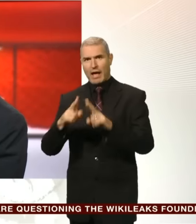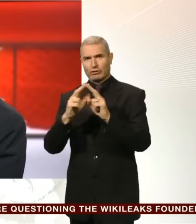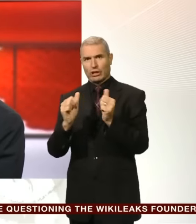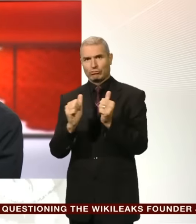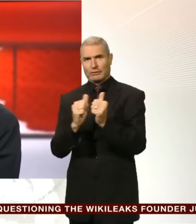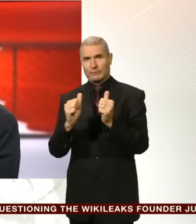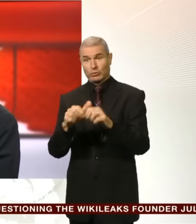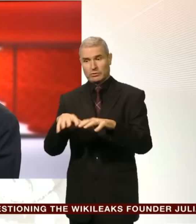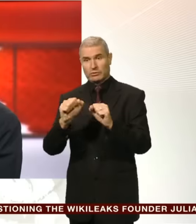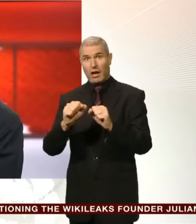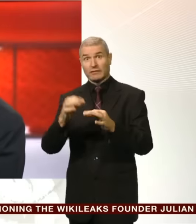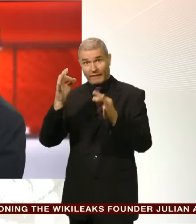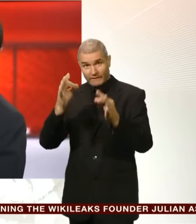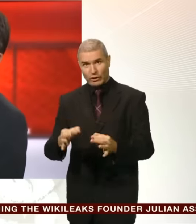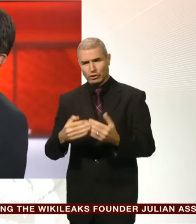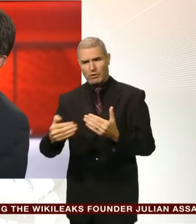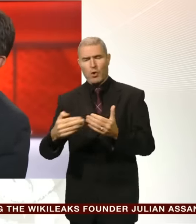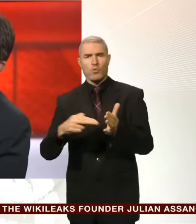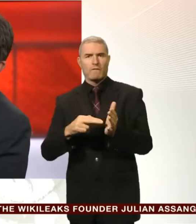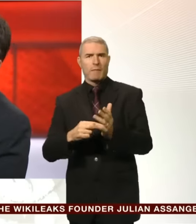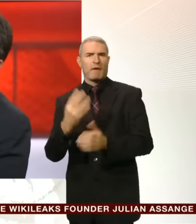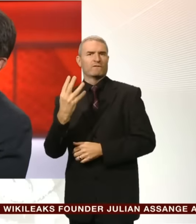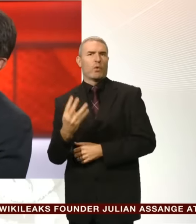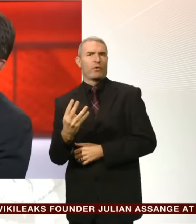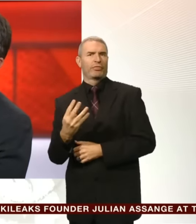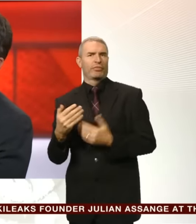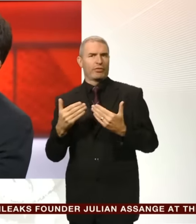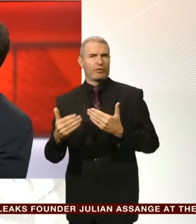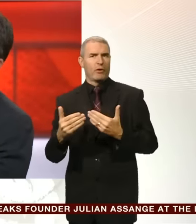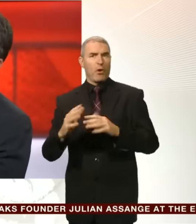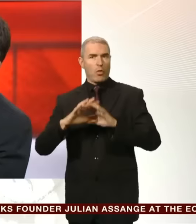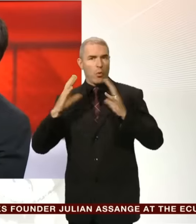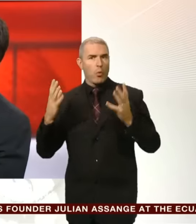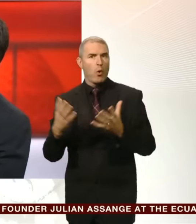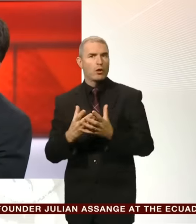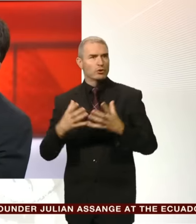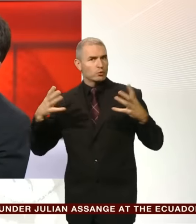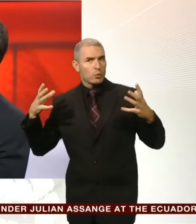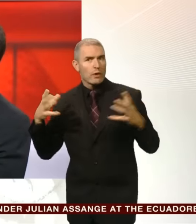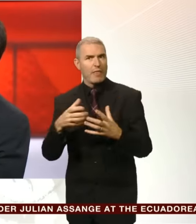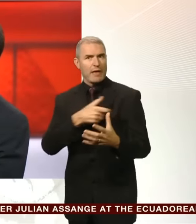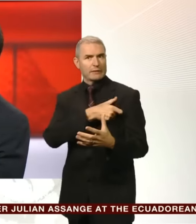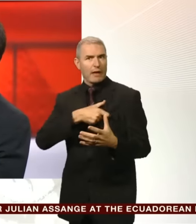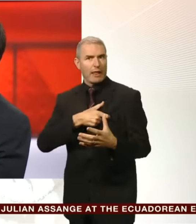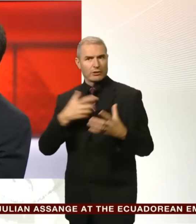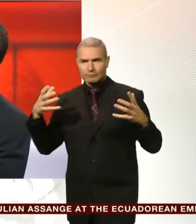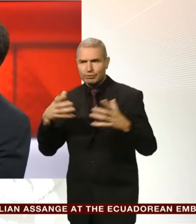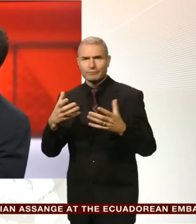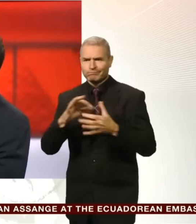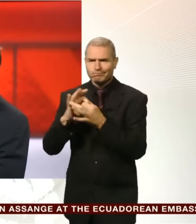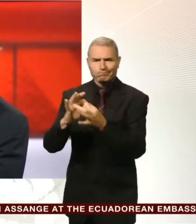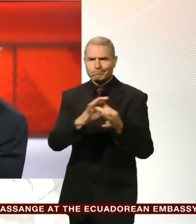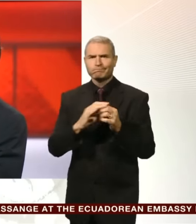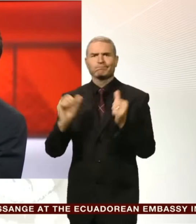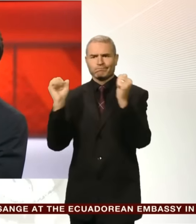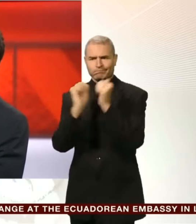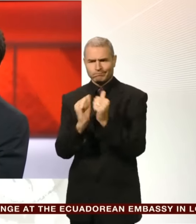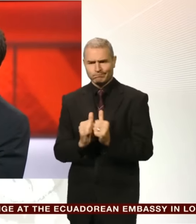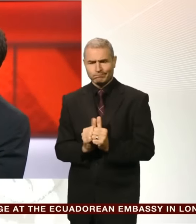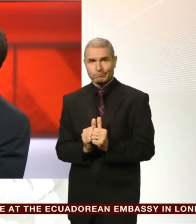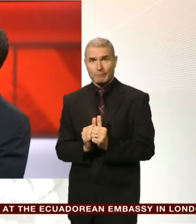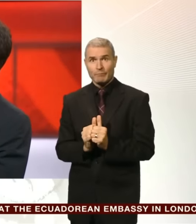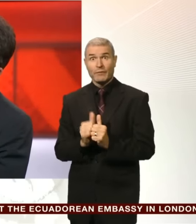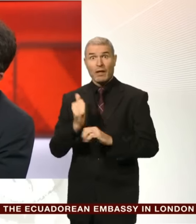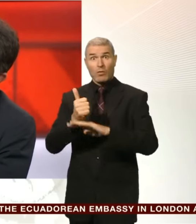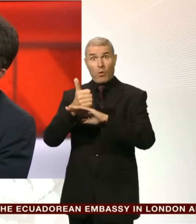on November the 4th, the first time the world has got together to try to tackle this problem in a united way, and the cornerstone of